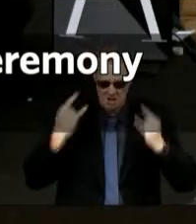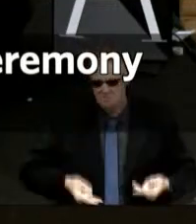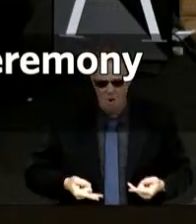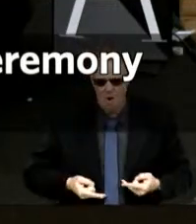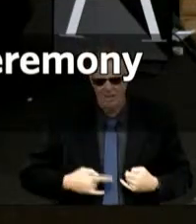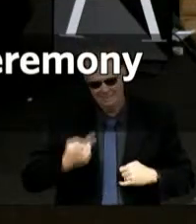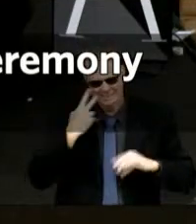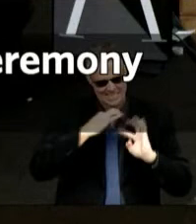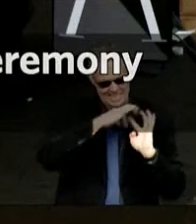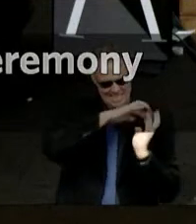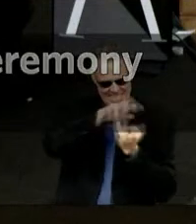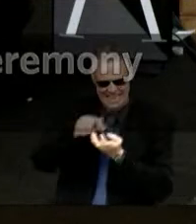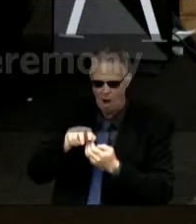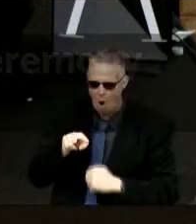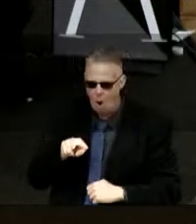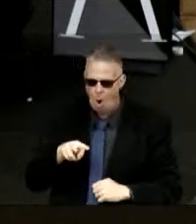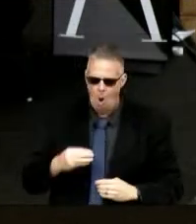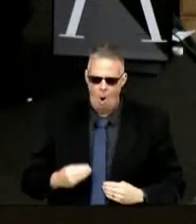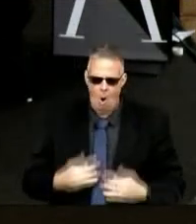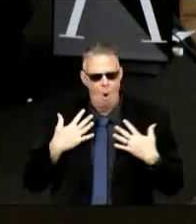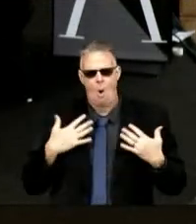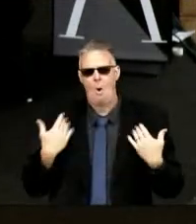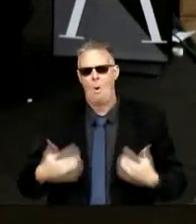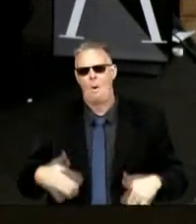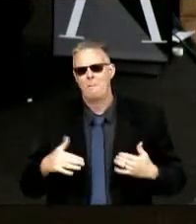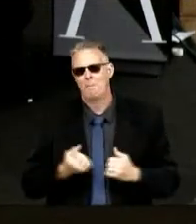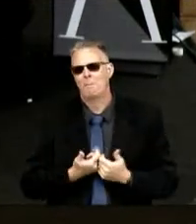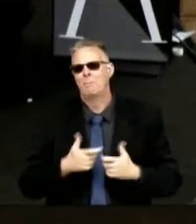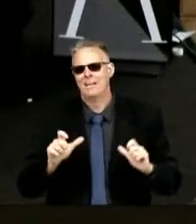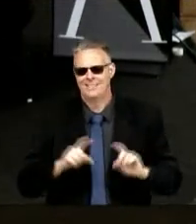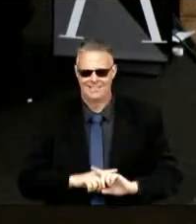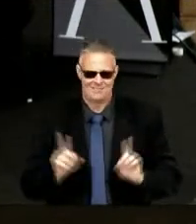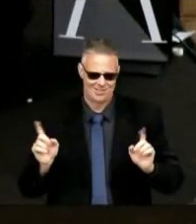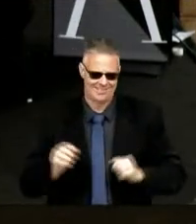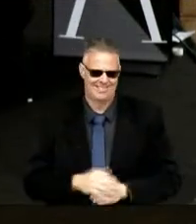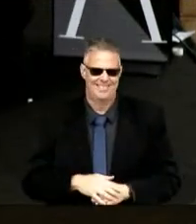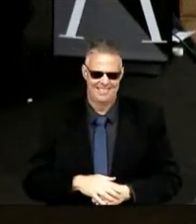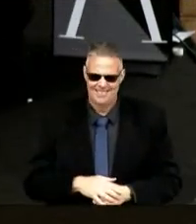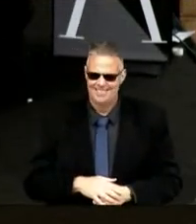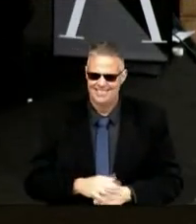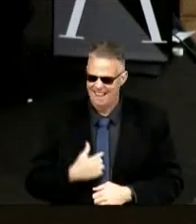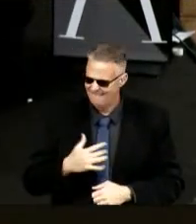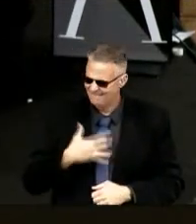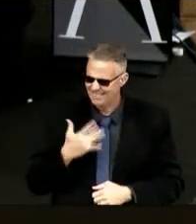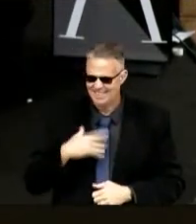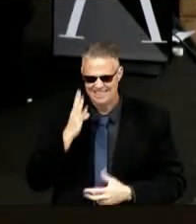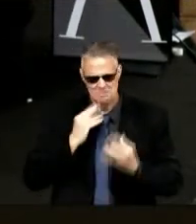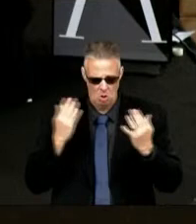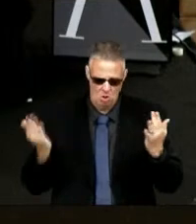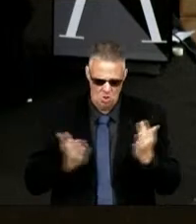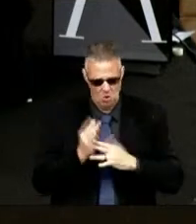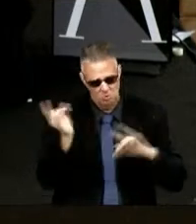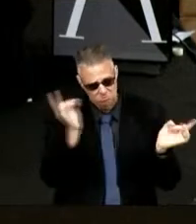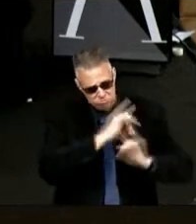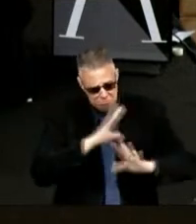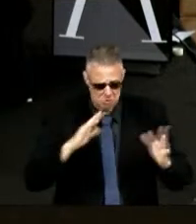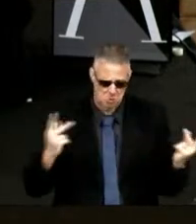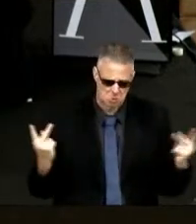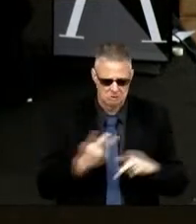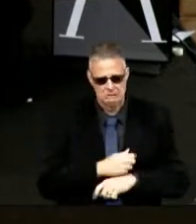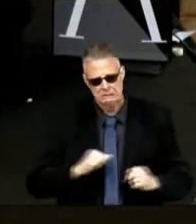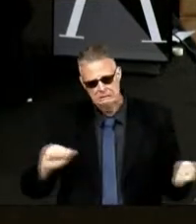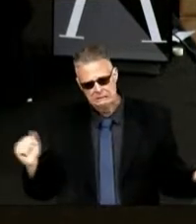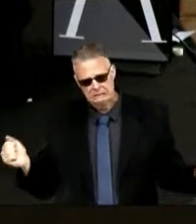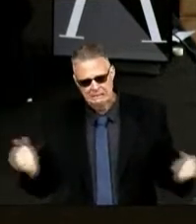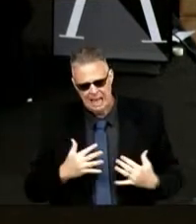I got to see all their smiles, it made such a huge difference. I feel like we've traveled through the worst, scariest, and eventually